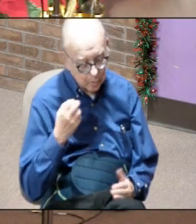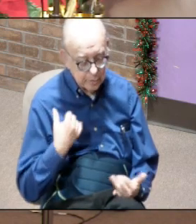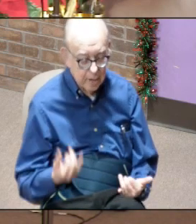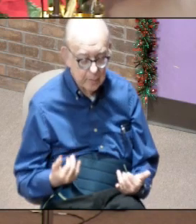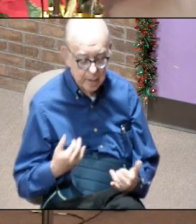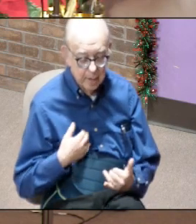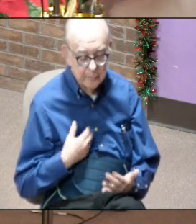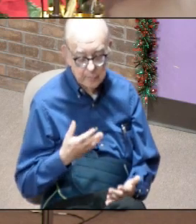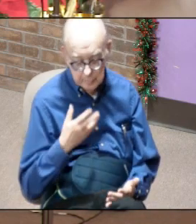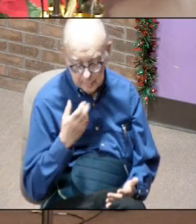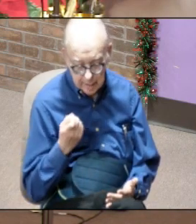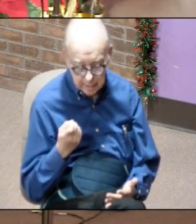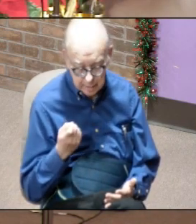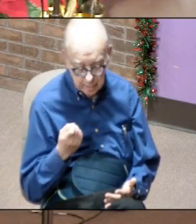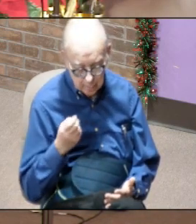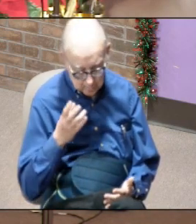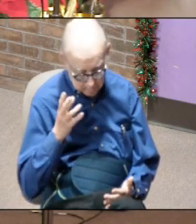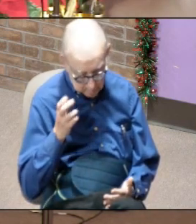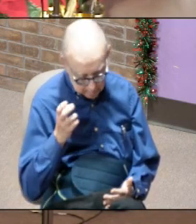look at history